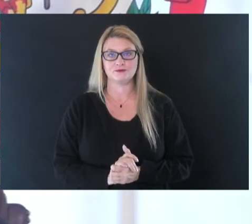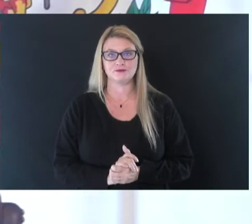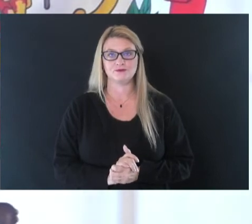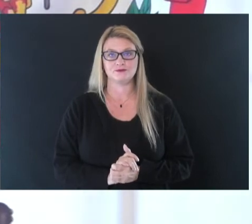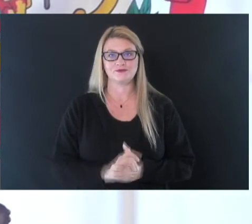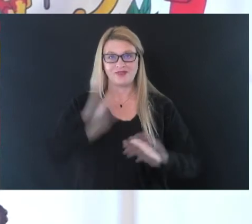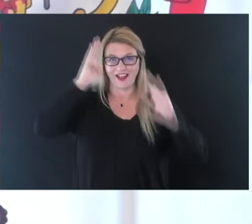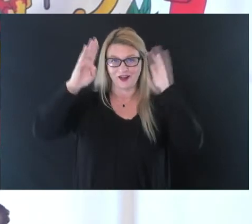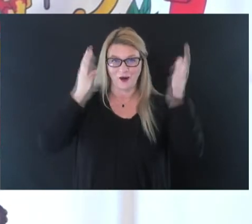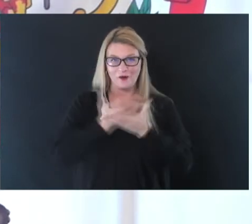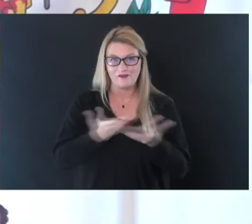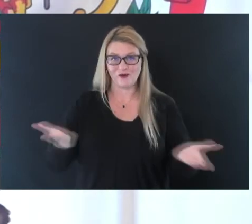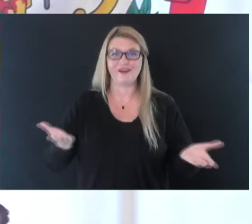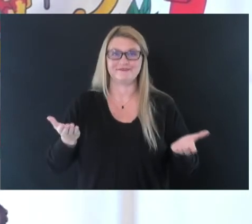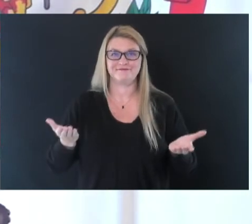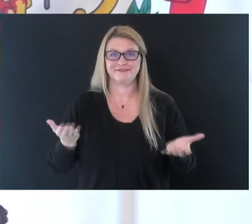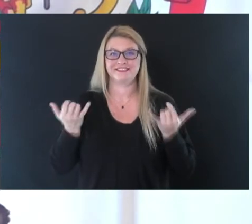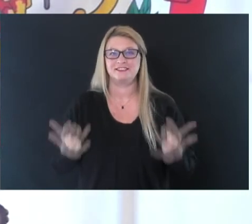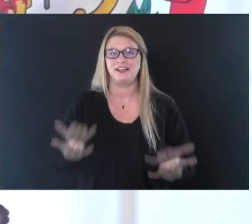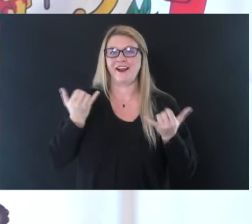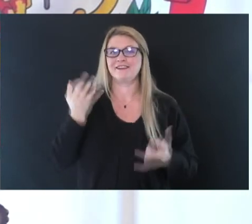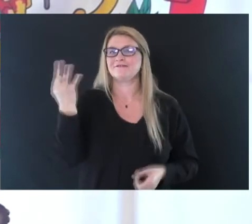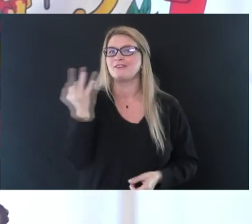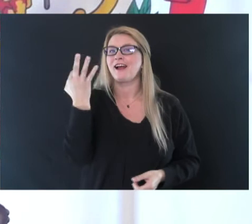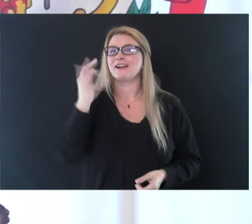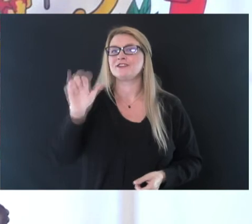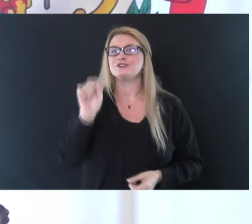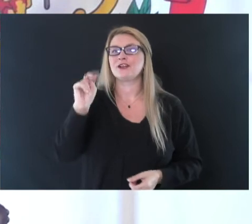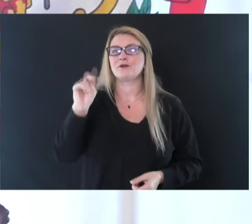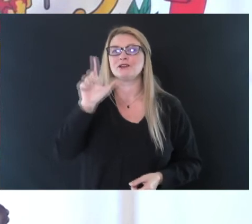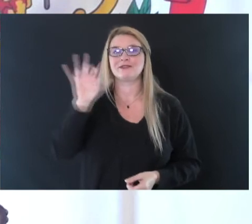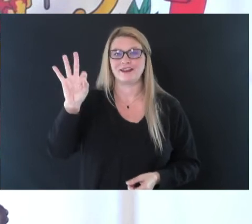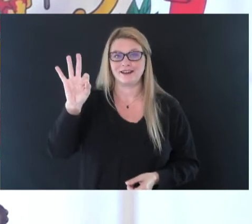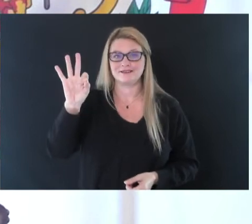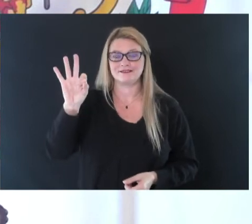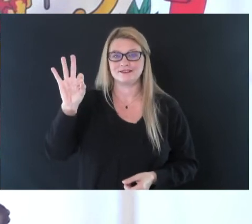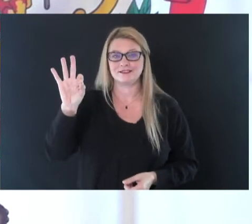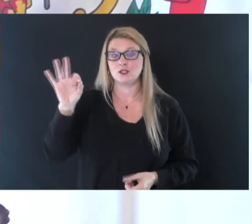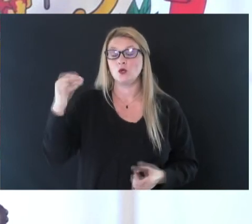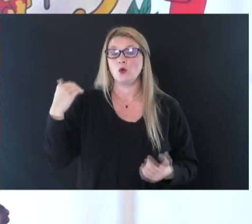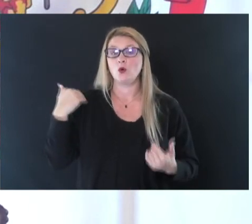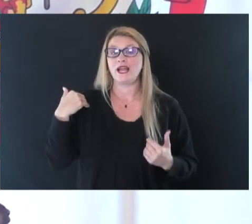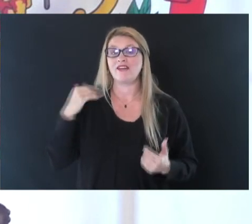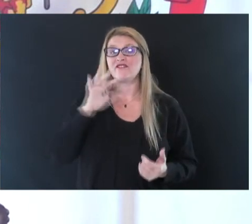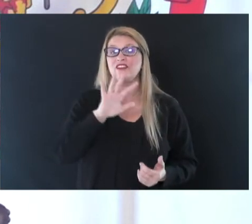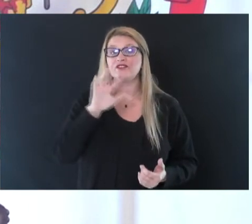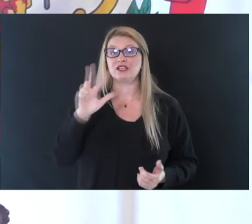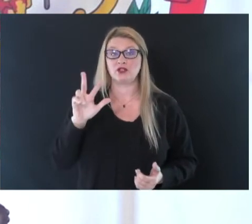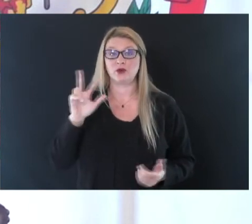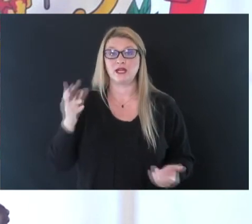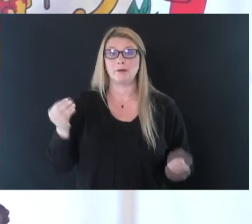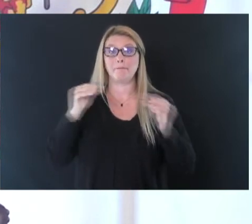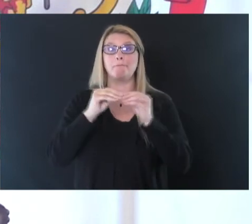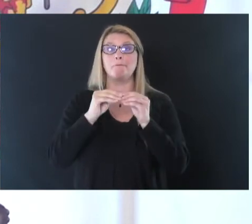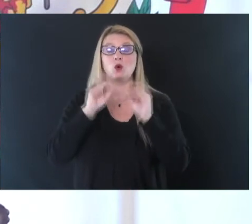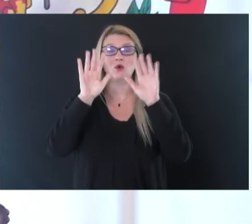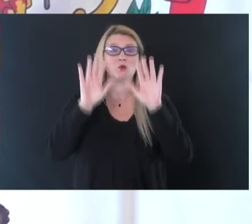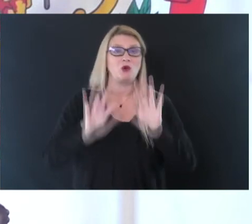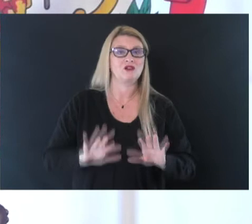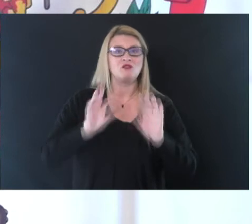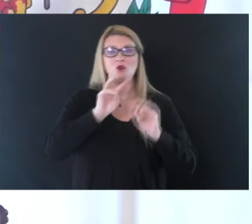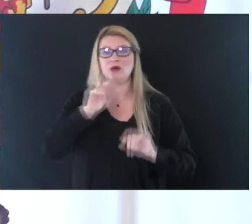Okay, hello everyone. It's Friday, January the 29th. We've got 53 more great West